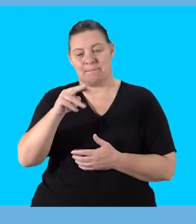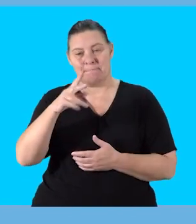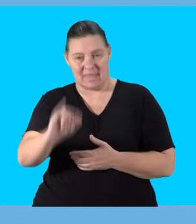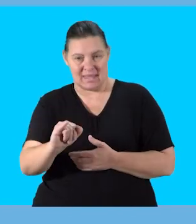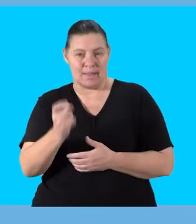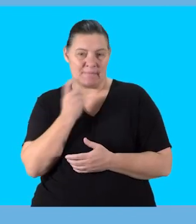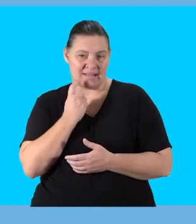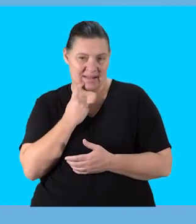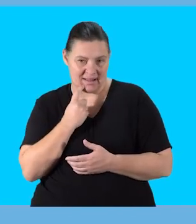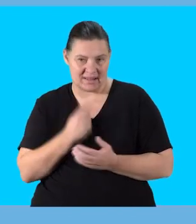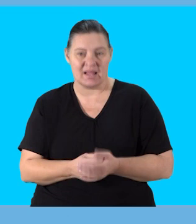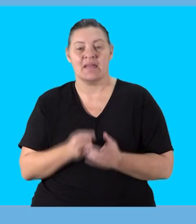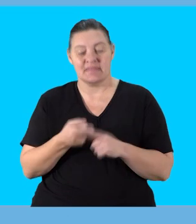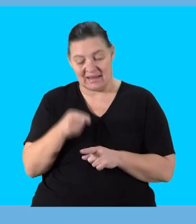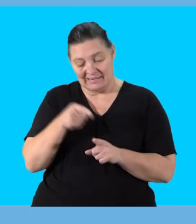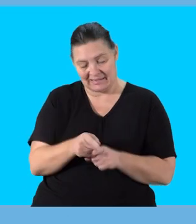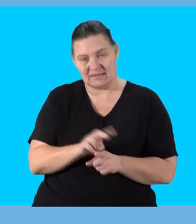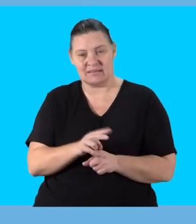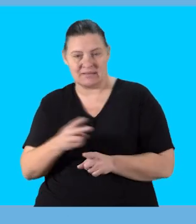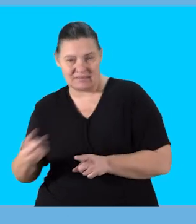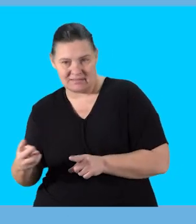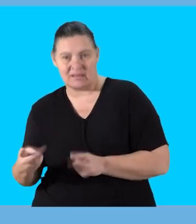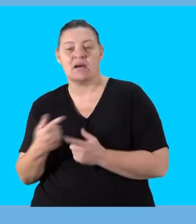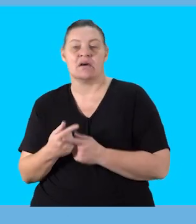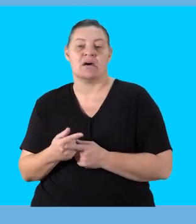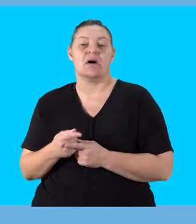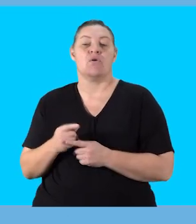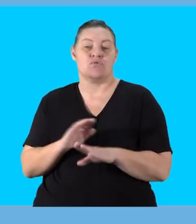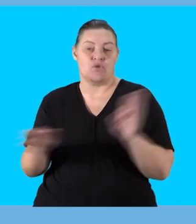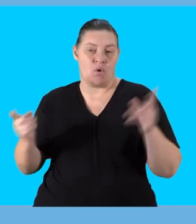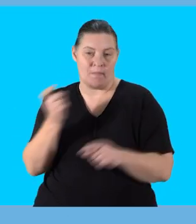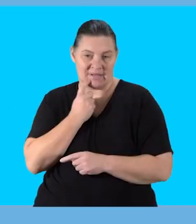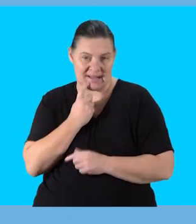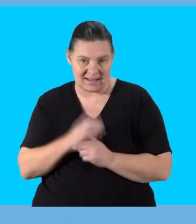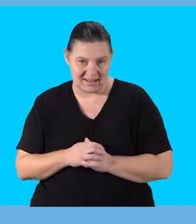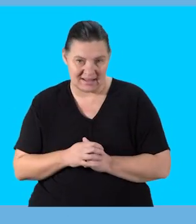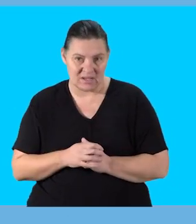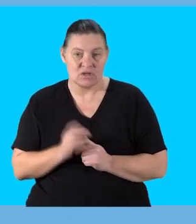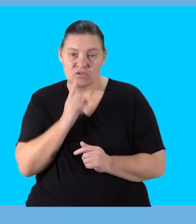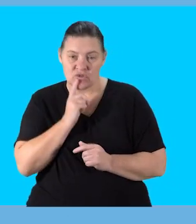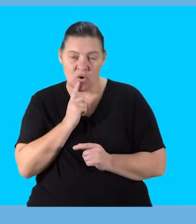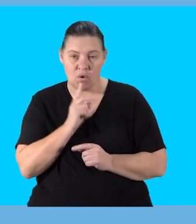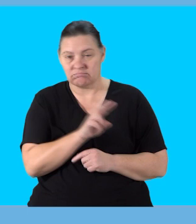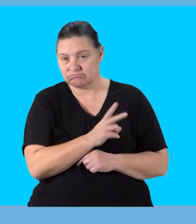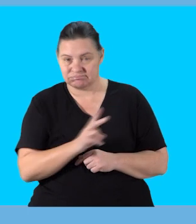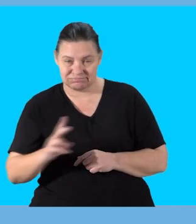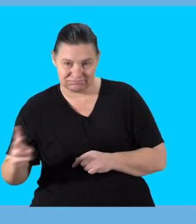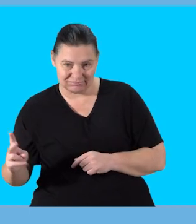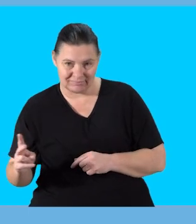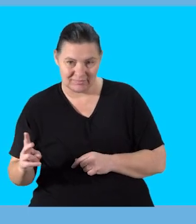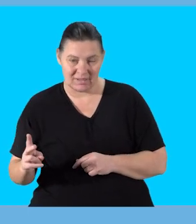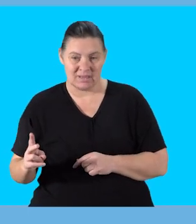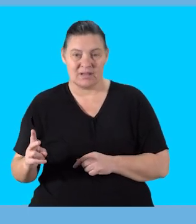as semi-metals. From the metalloids all the way to the non-metals. So as you're moving across